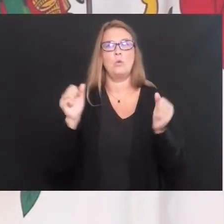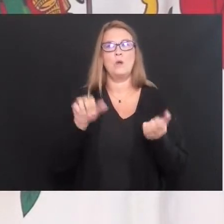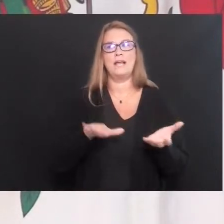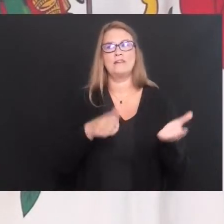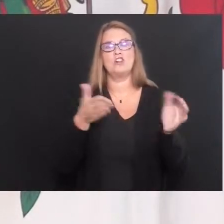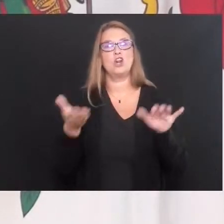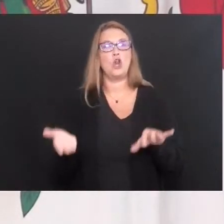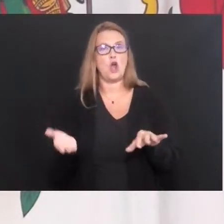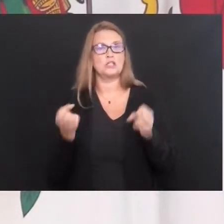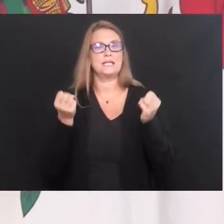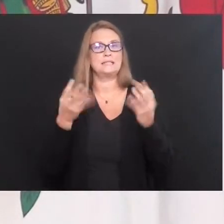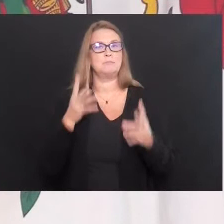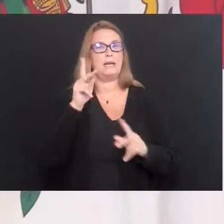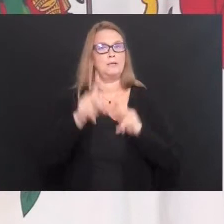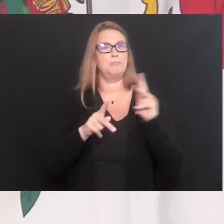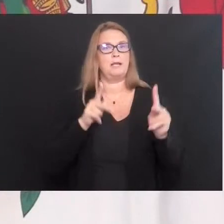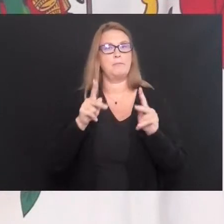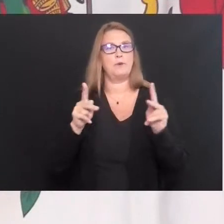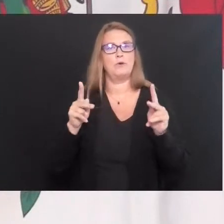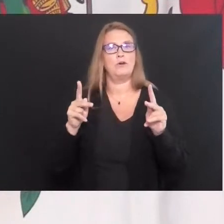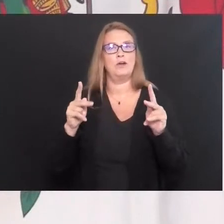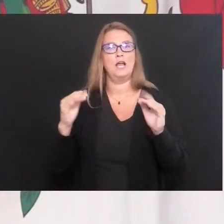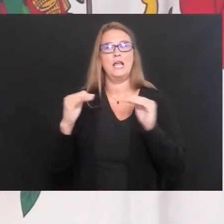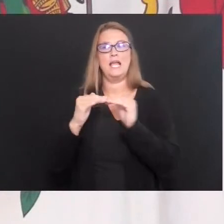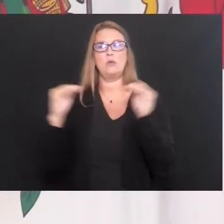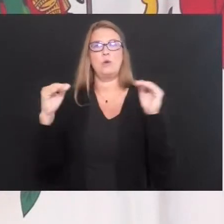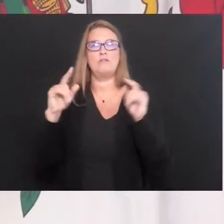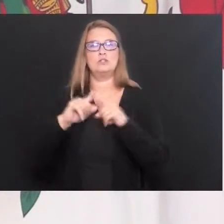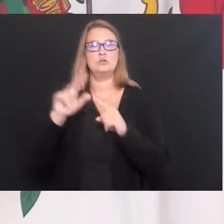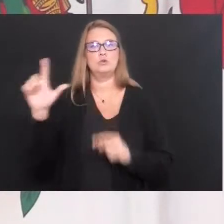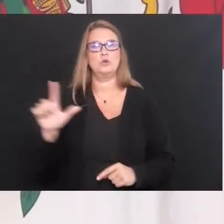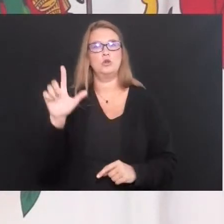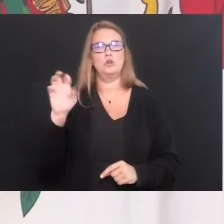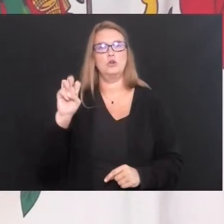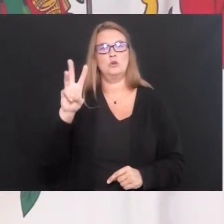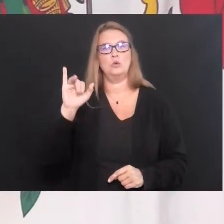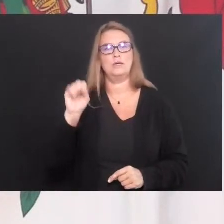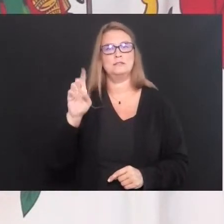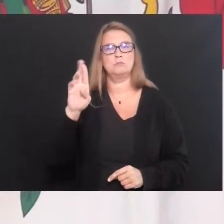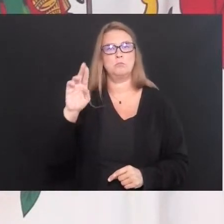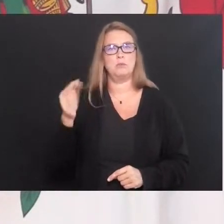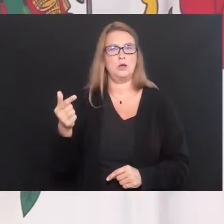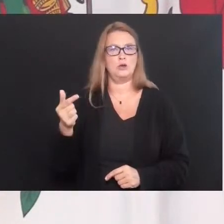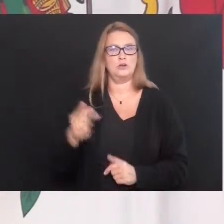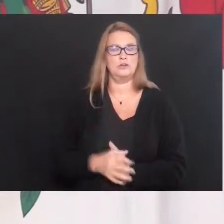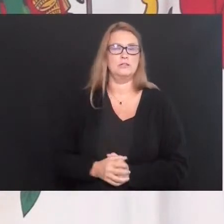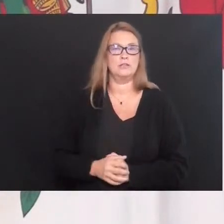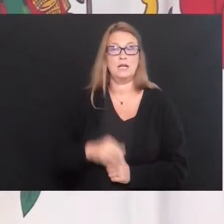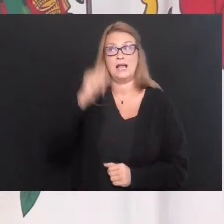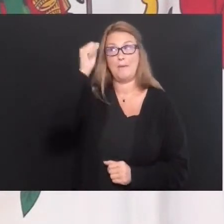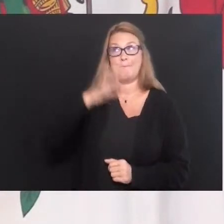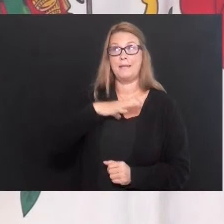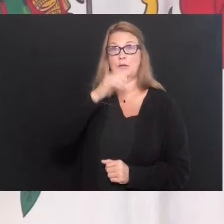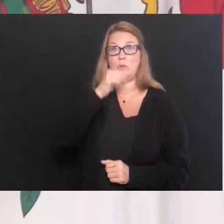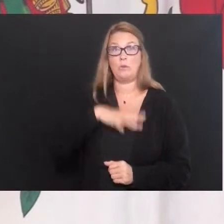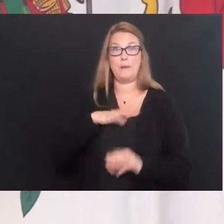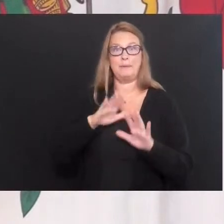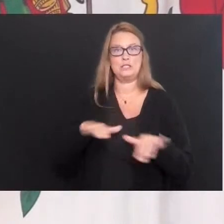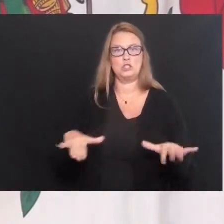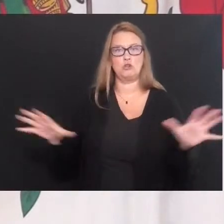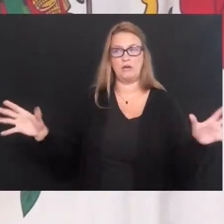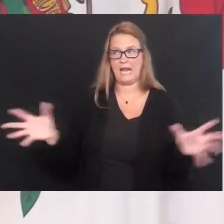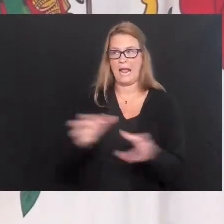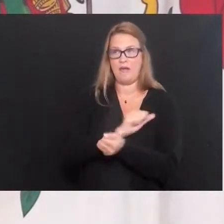people as the 40th largest city in our state if it were to be wiped out, men, women, and children